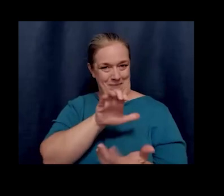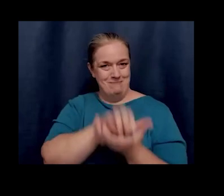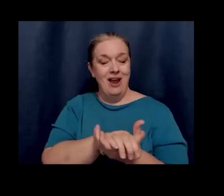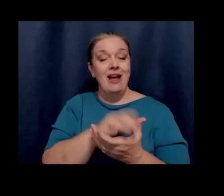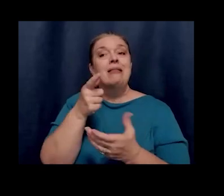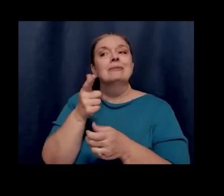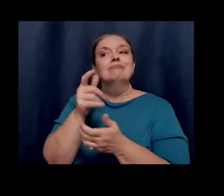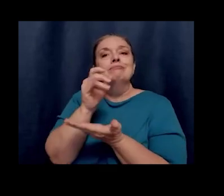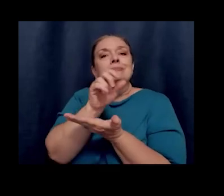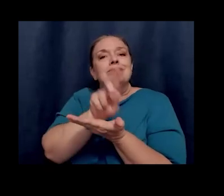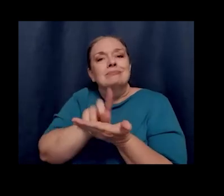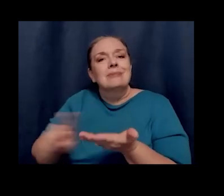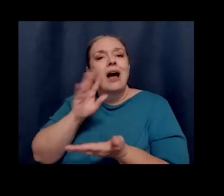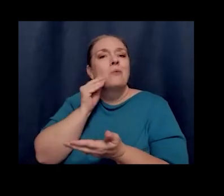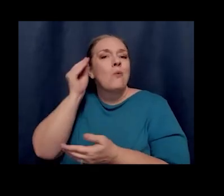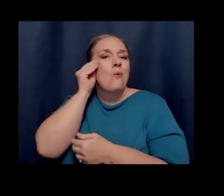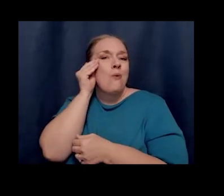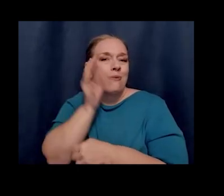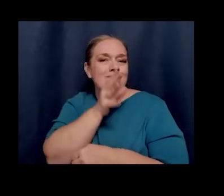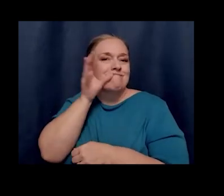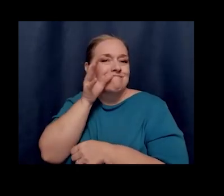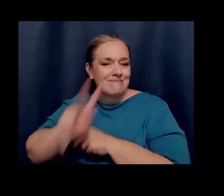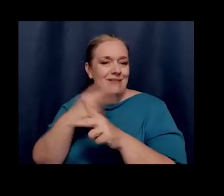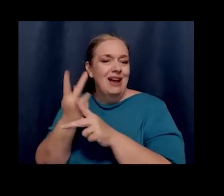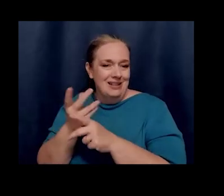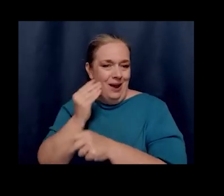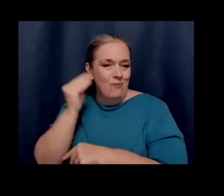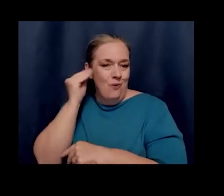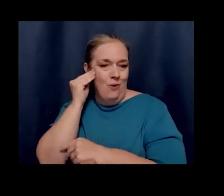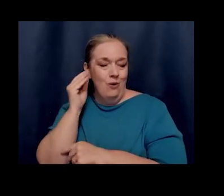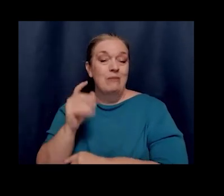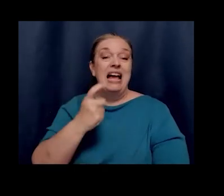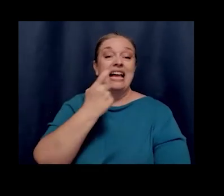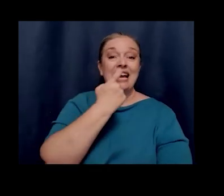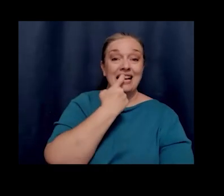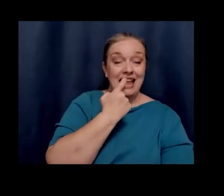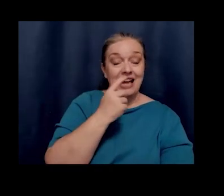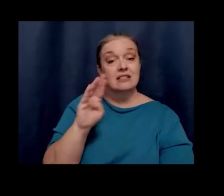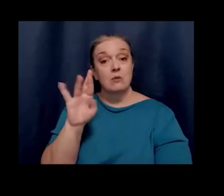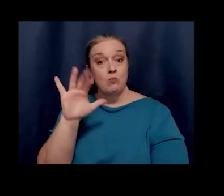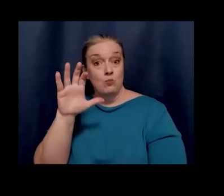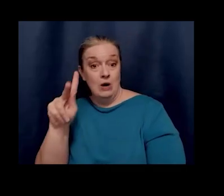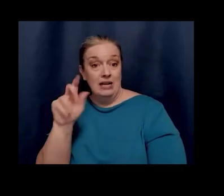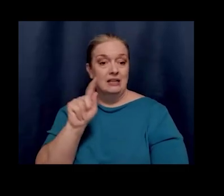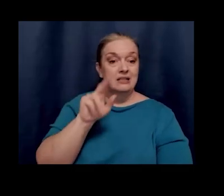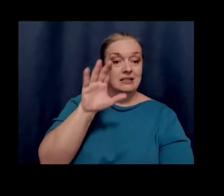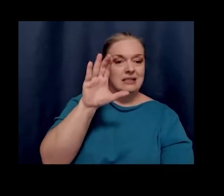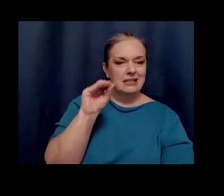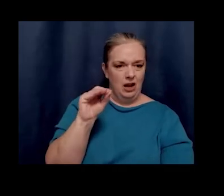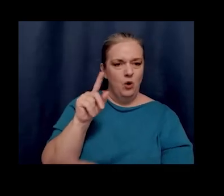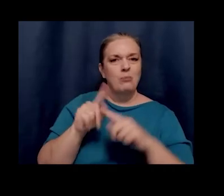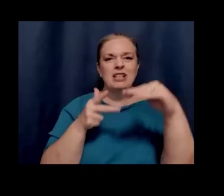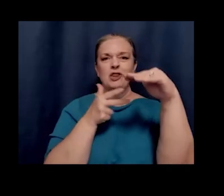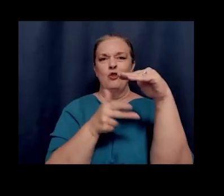with a local architect. That's glass, brick, stucco, and a fresco by Morris in the garage breezeway. This was one